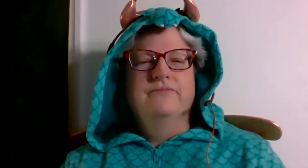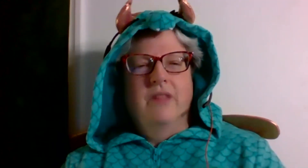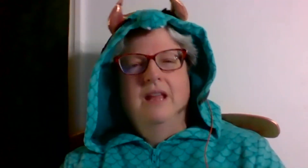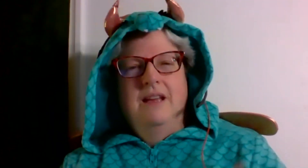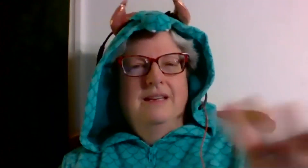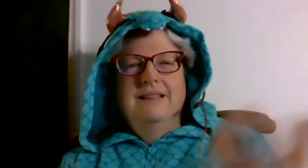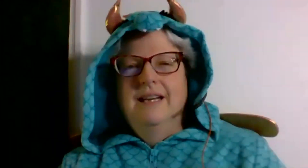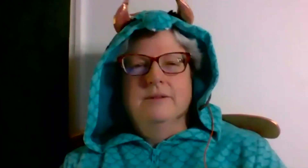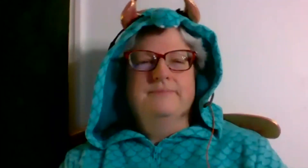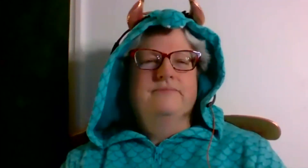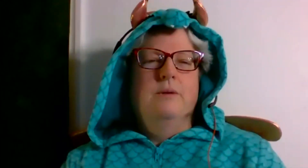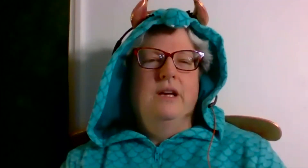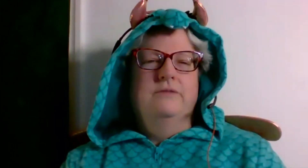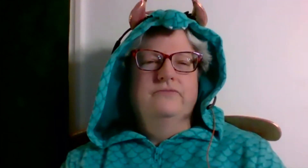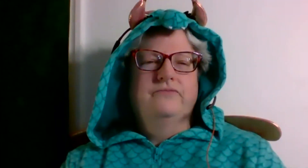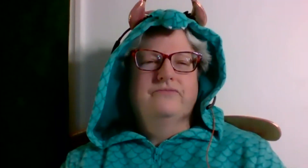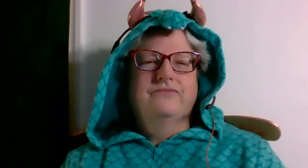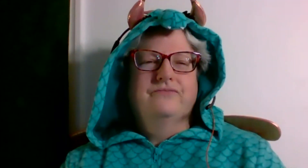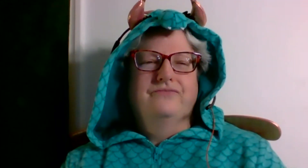So there we go.